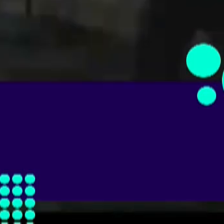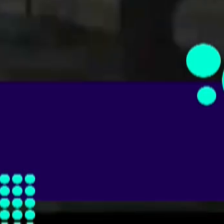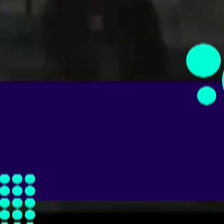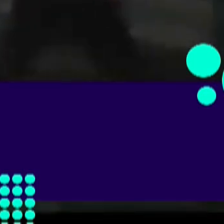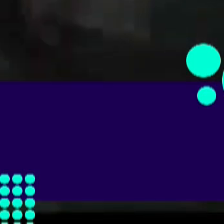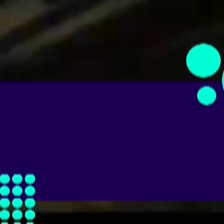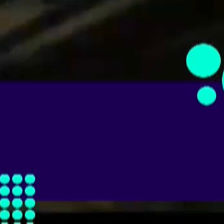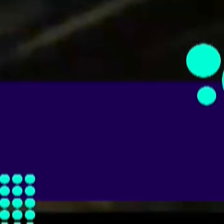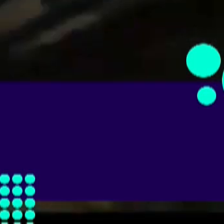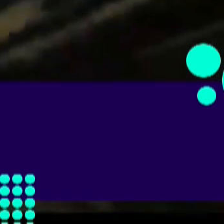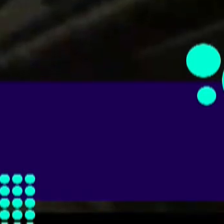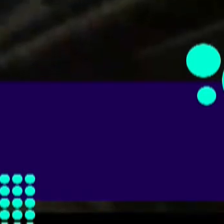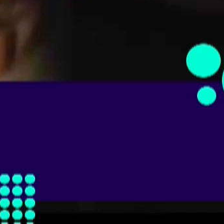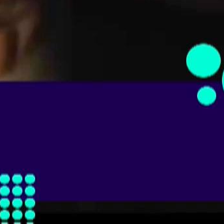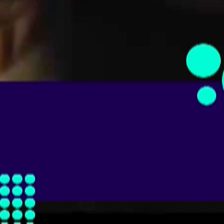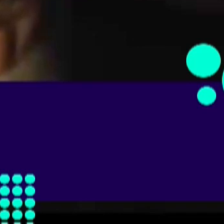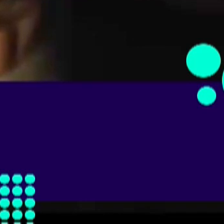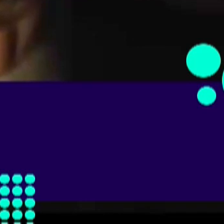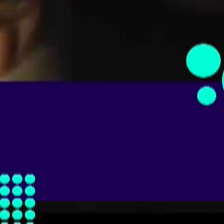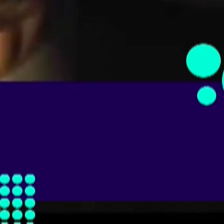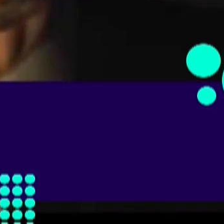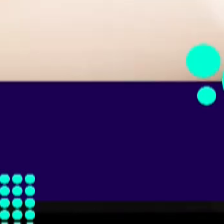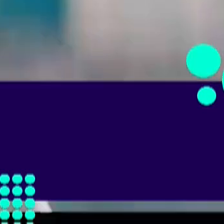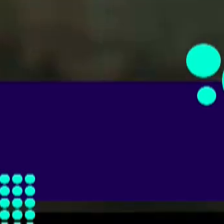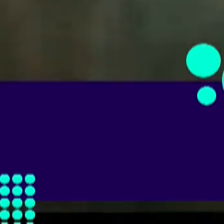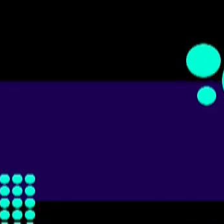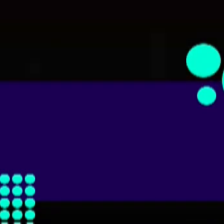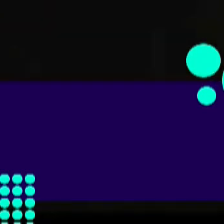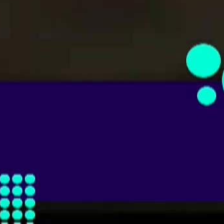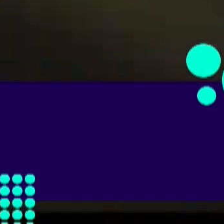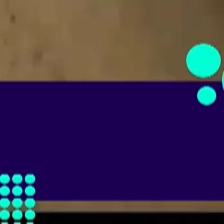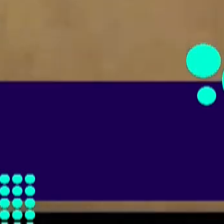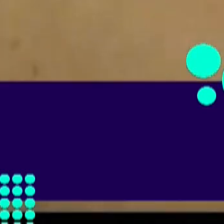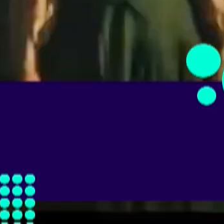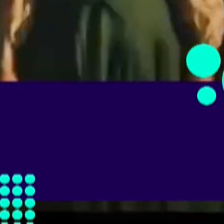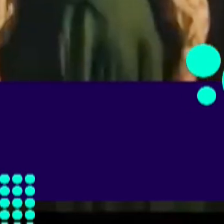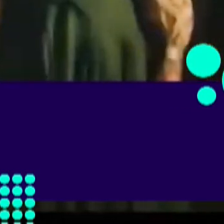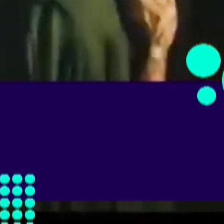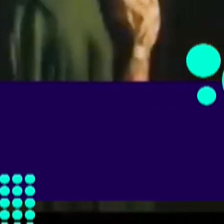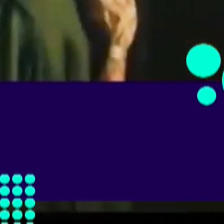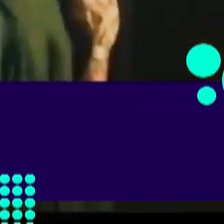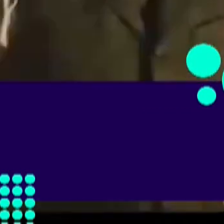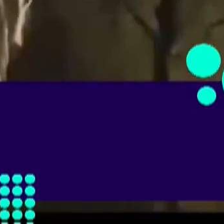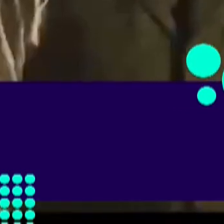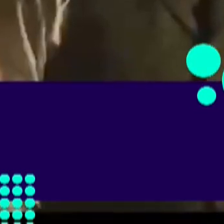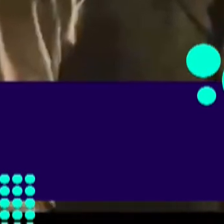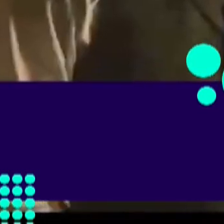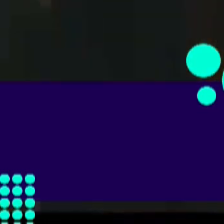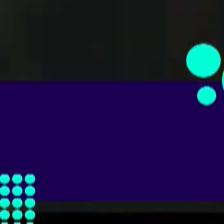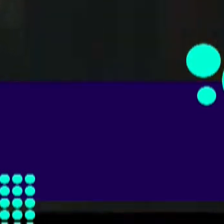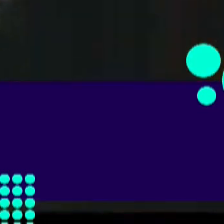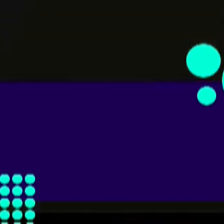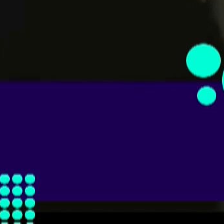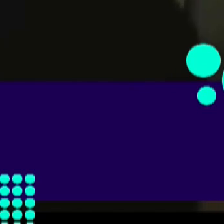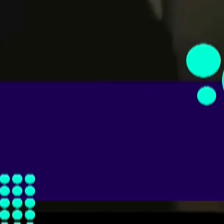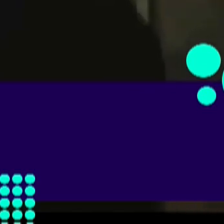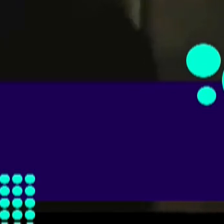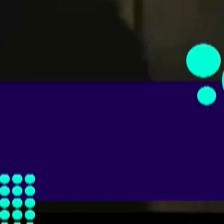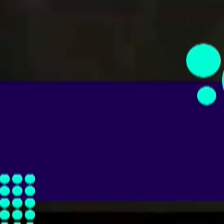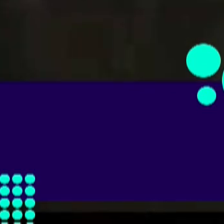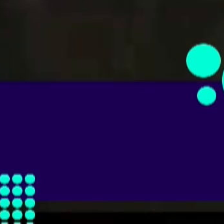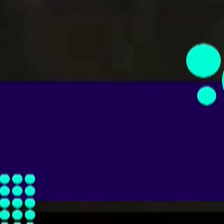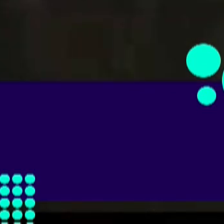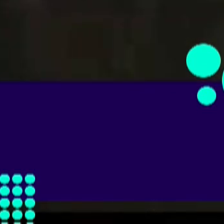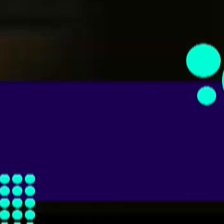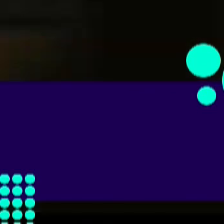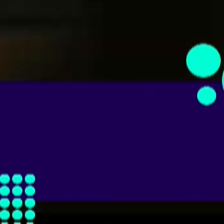You can't trap us here. Somebody is dead. No one shall leave this place until I know who did it.